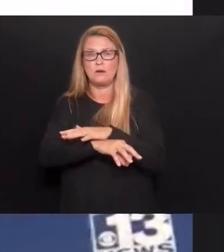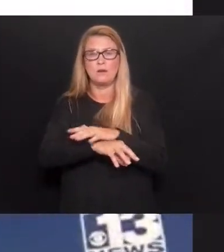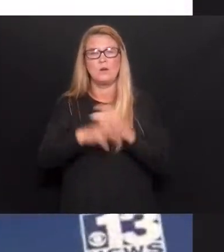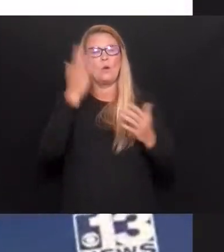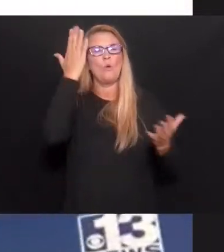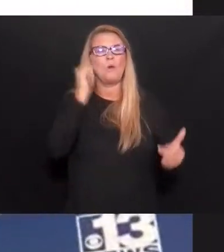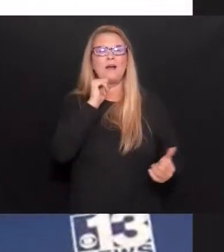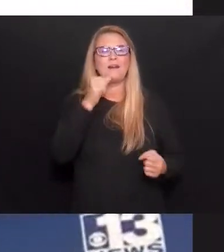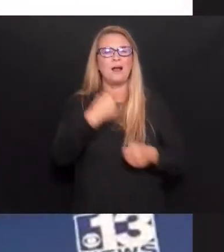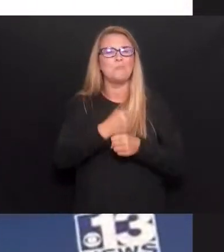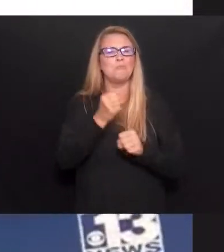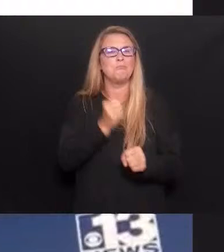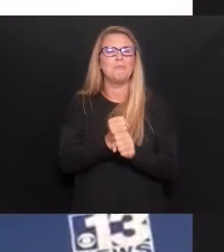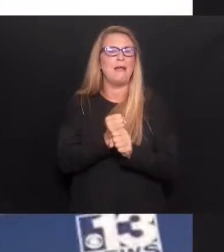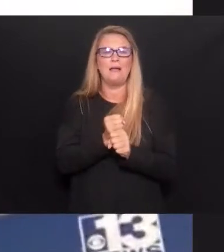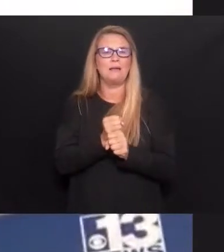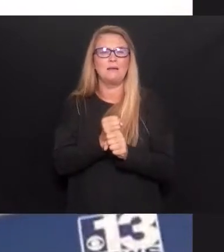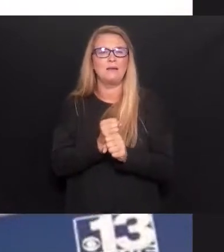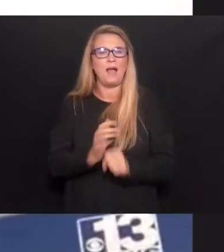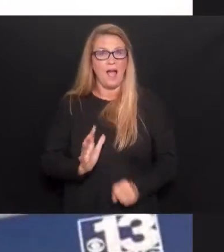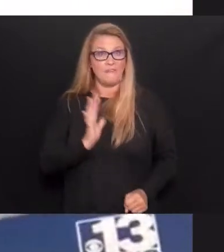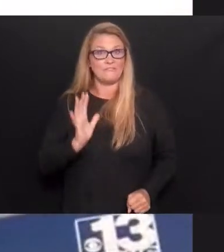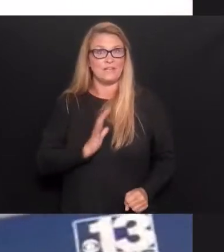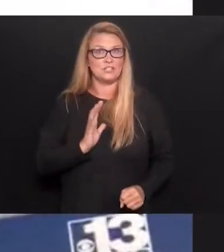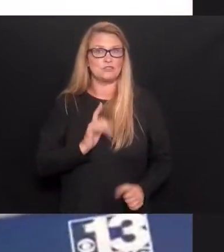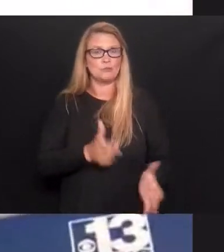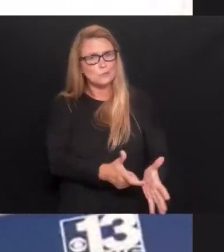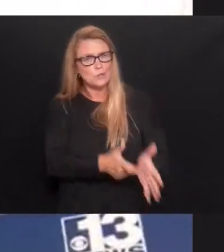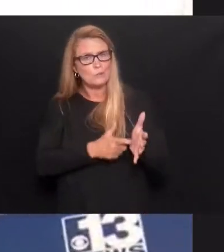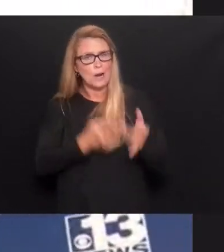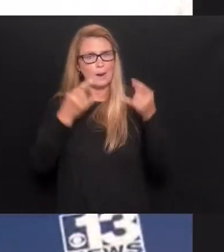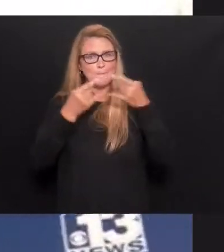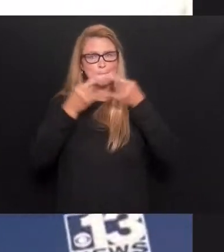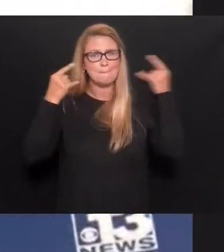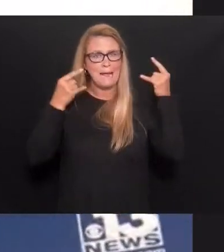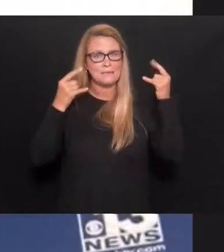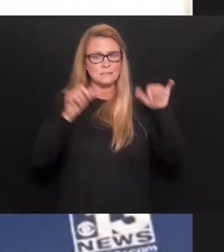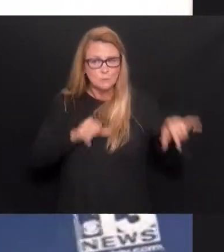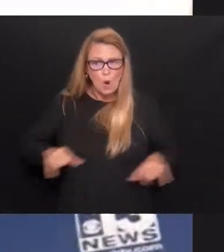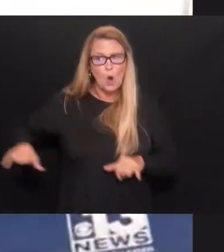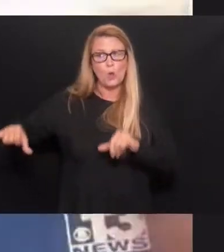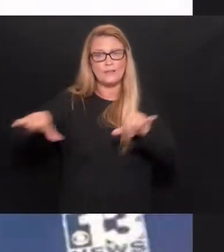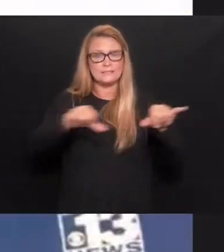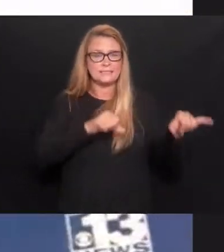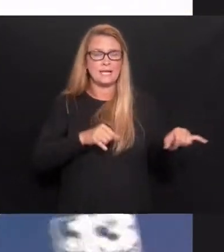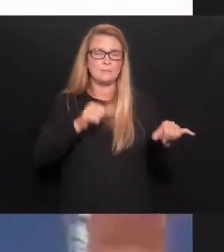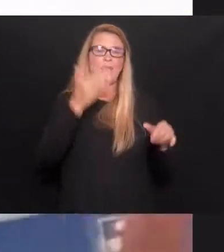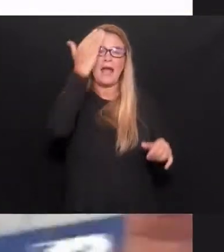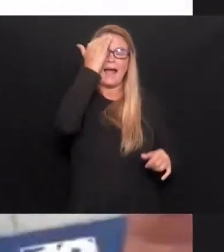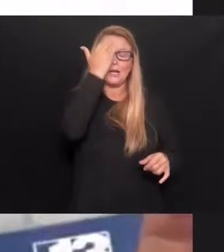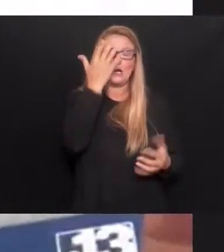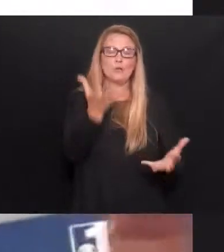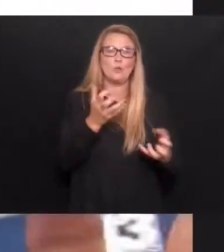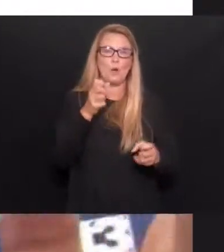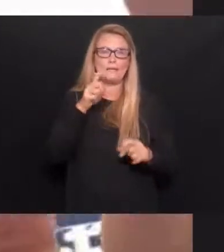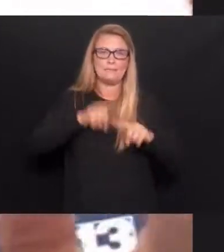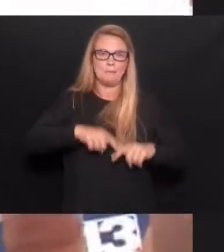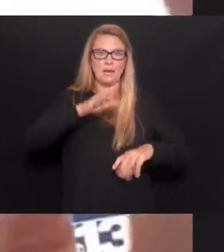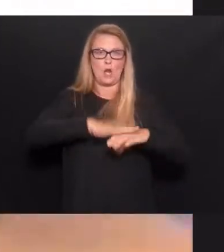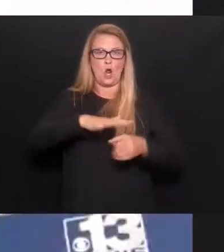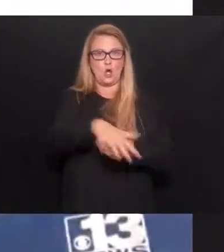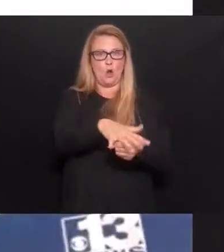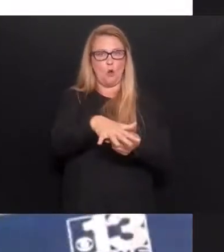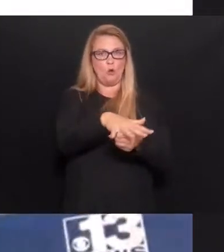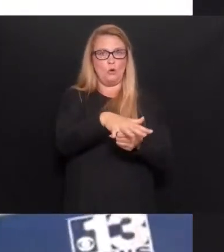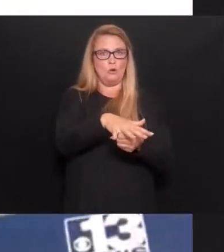all 55 counties K through 12 masked so it's more uniform and perhaps more protective? I know you want to rely on the local folks and let them make